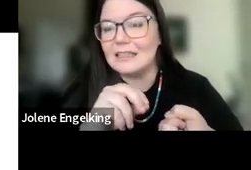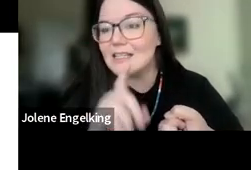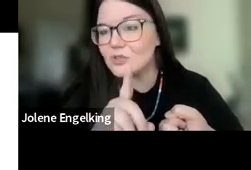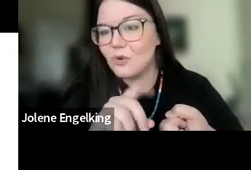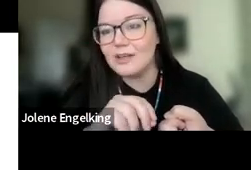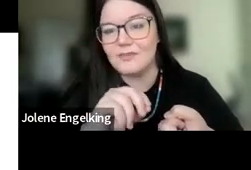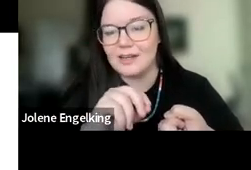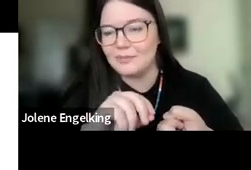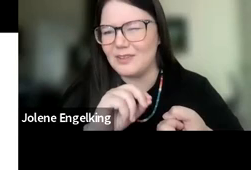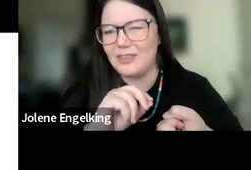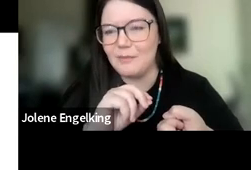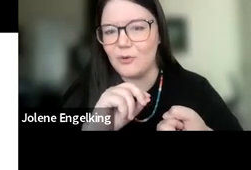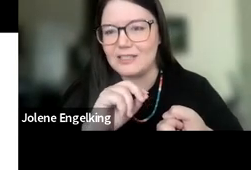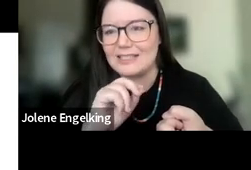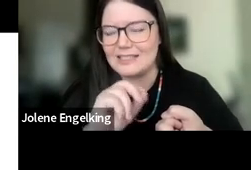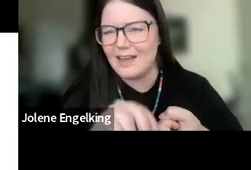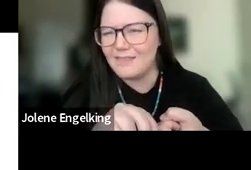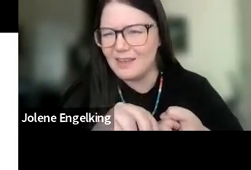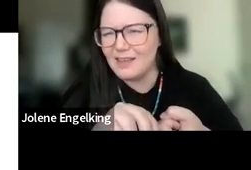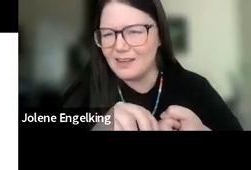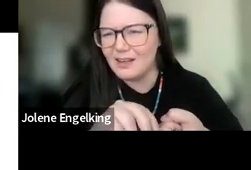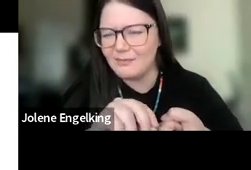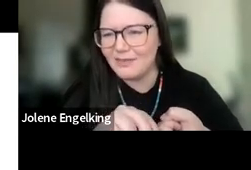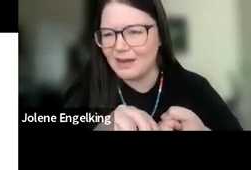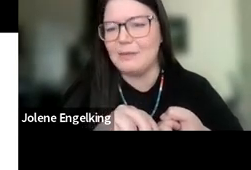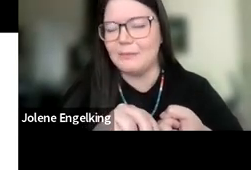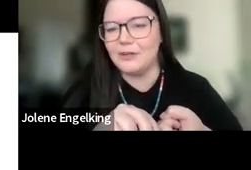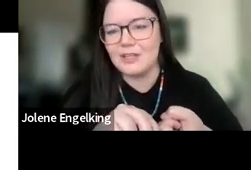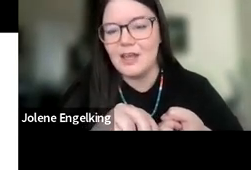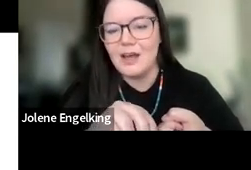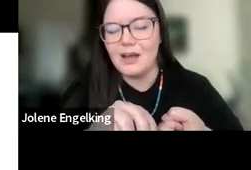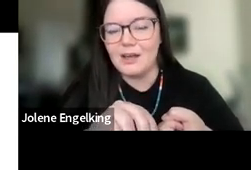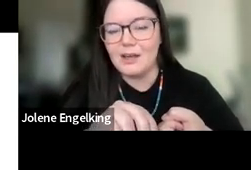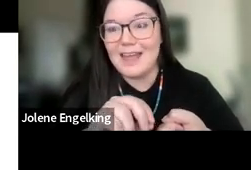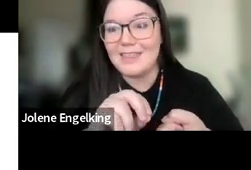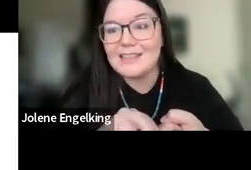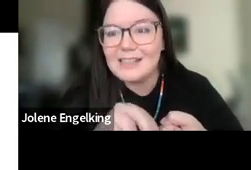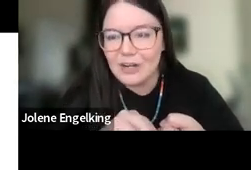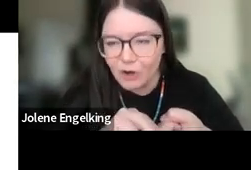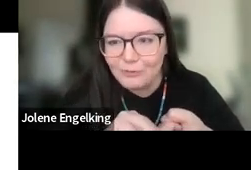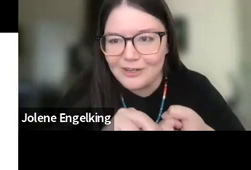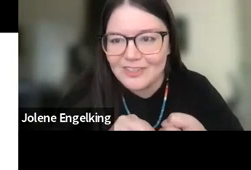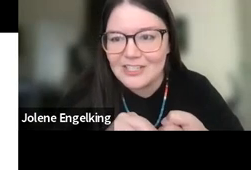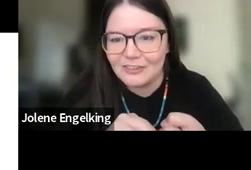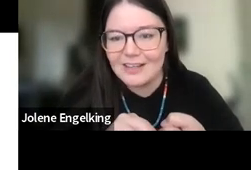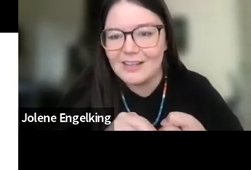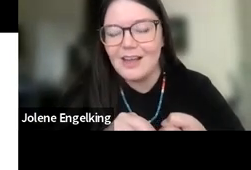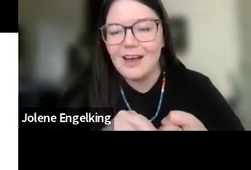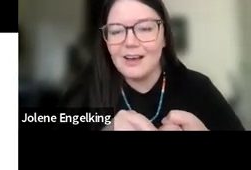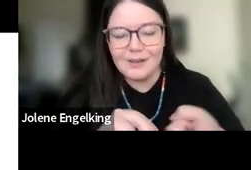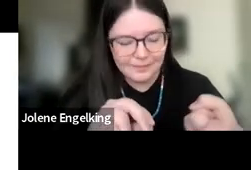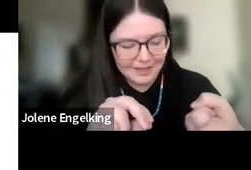at least one, if not, I think the most is 7 of my family members. And that's not even our home reservation,